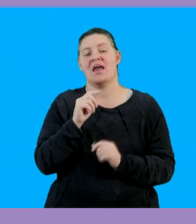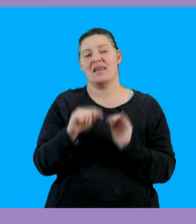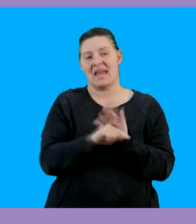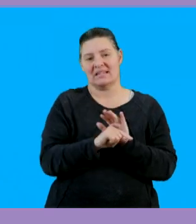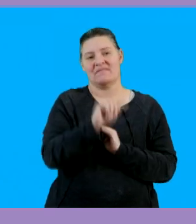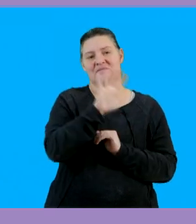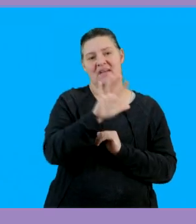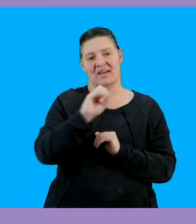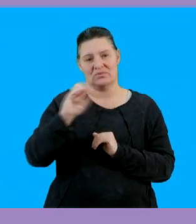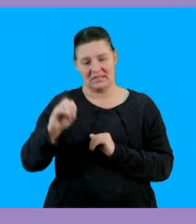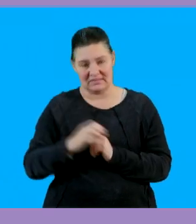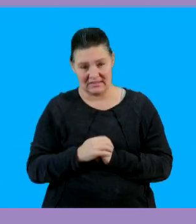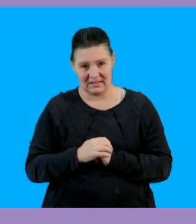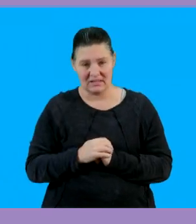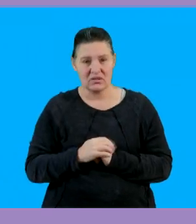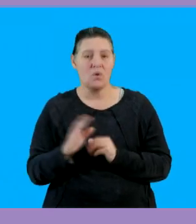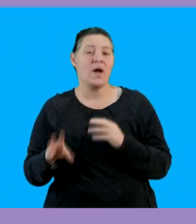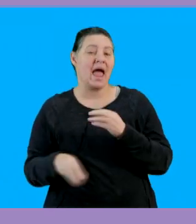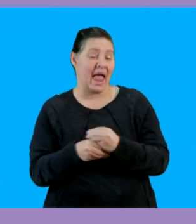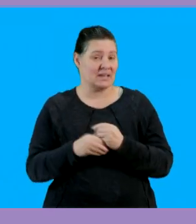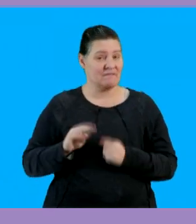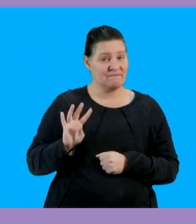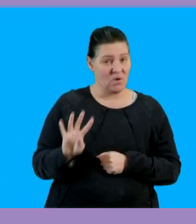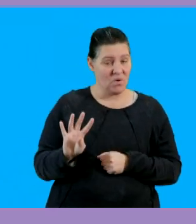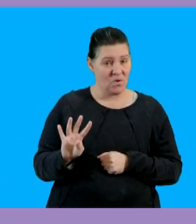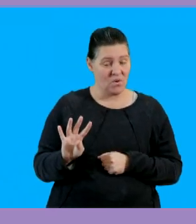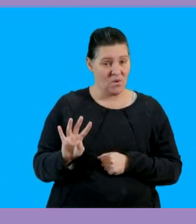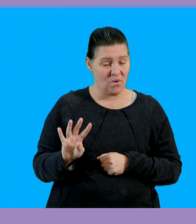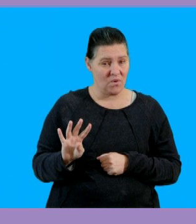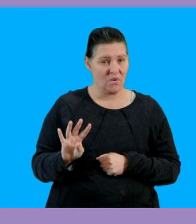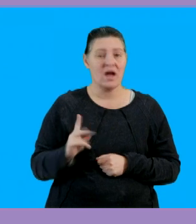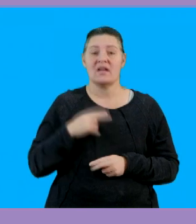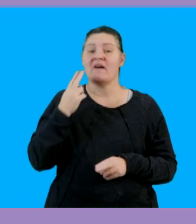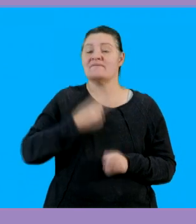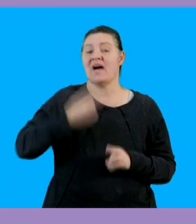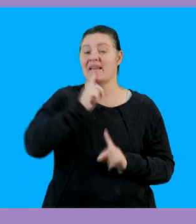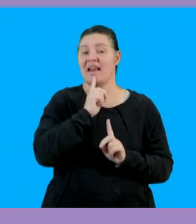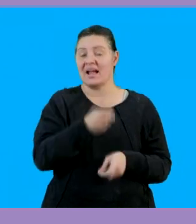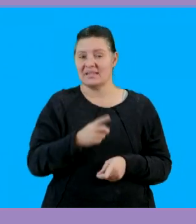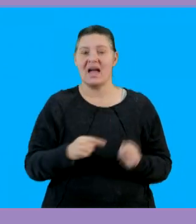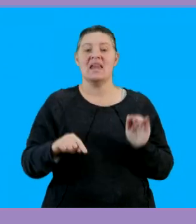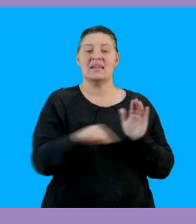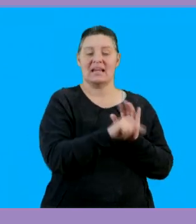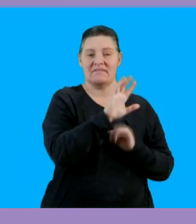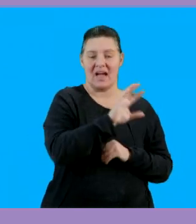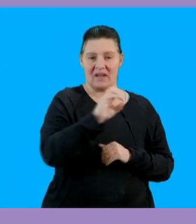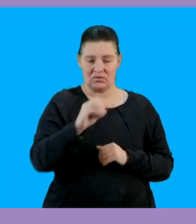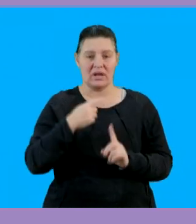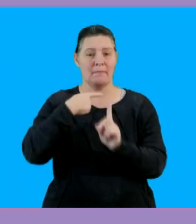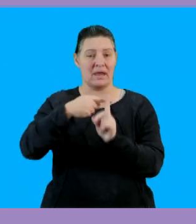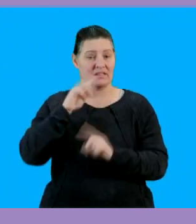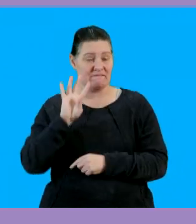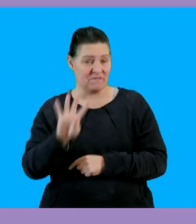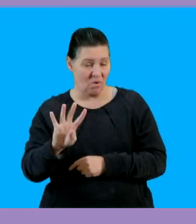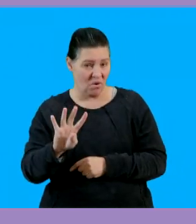negative 500. We are going to add the 4, and as our final answer, negative 500